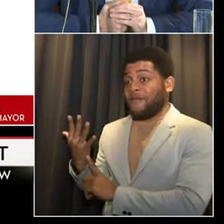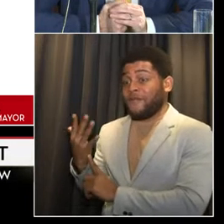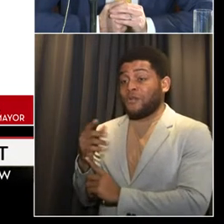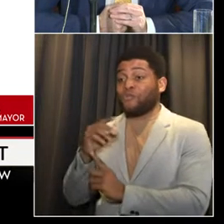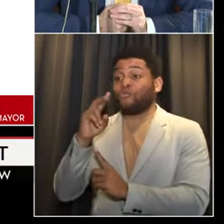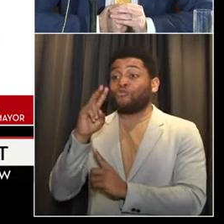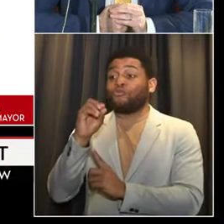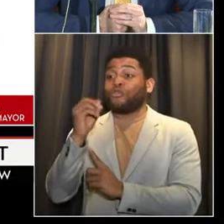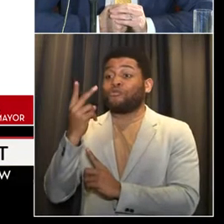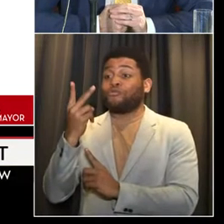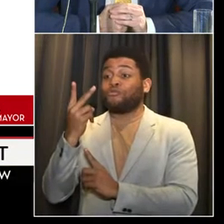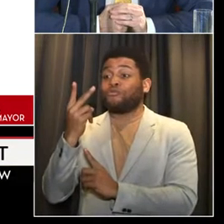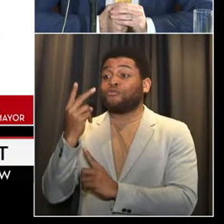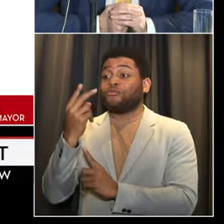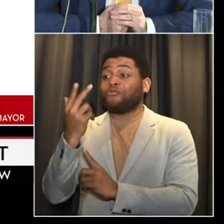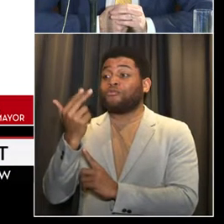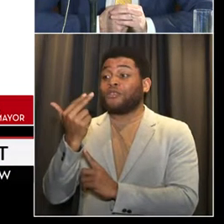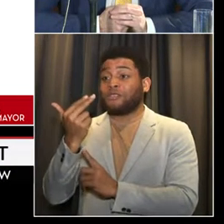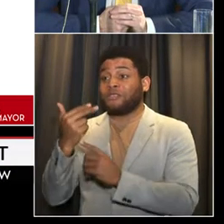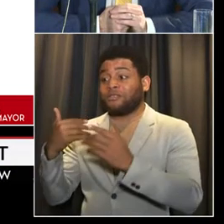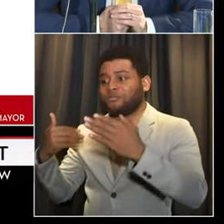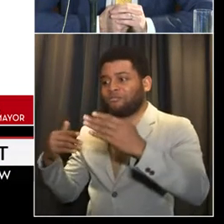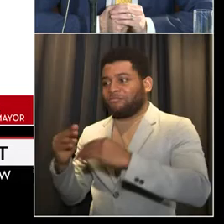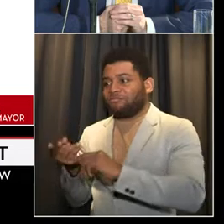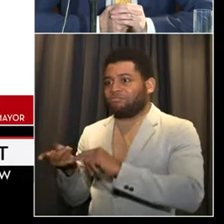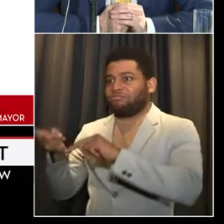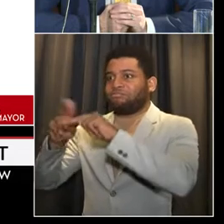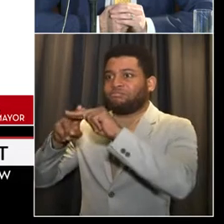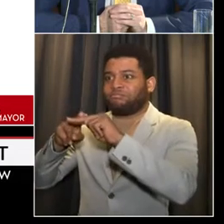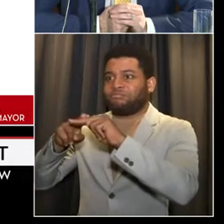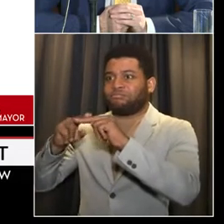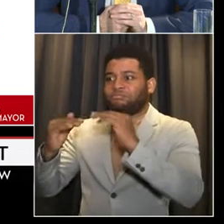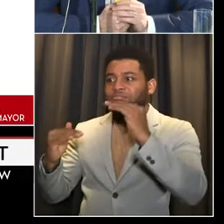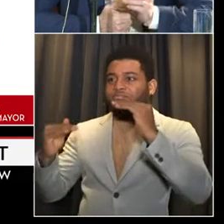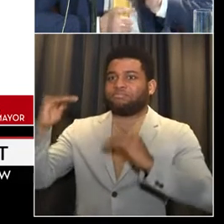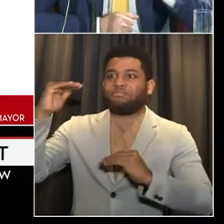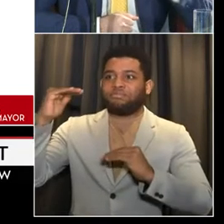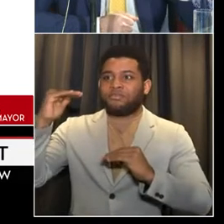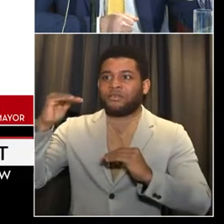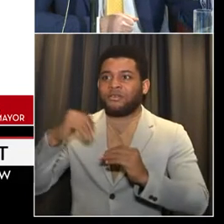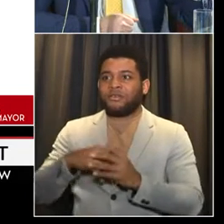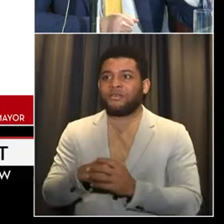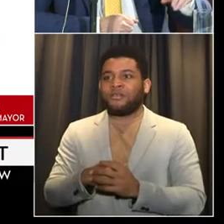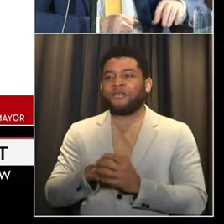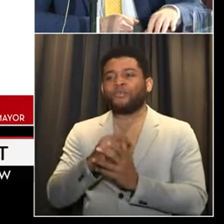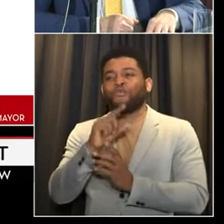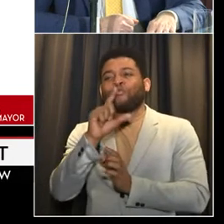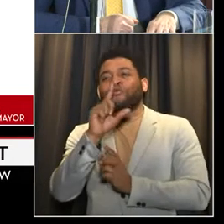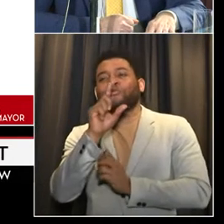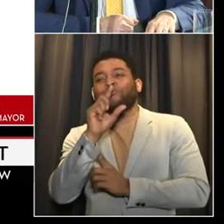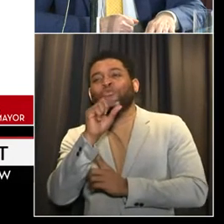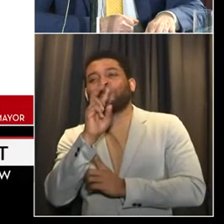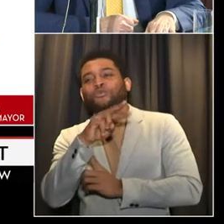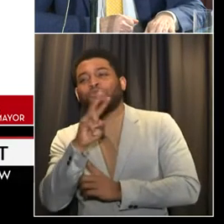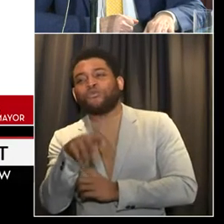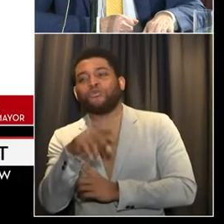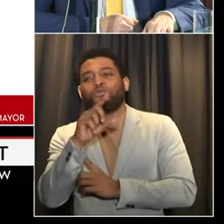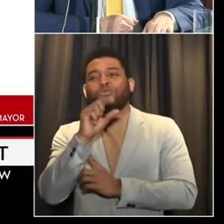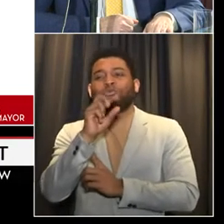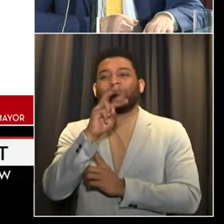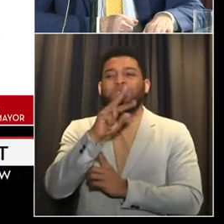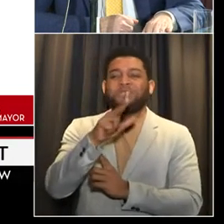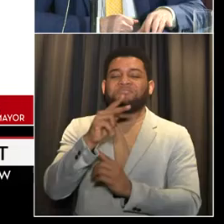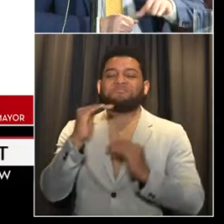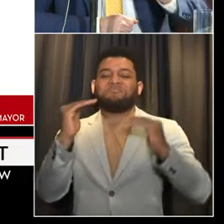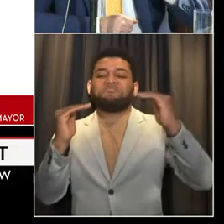what it was in 2022. Unauthorized use of a vehicle or stolen cars, which can be interchangeable. If a car was carjacked, but police